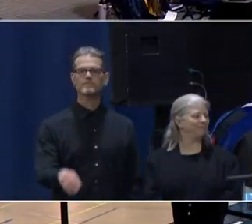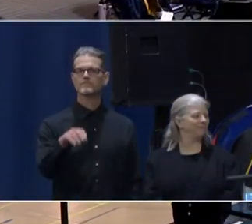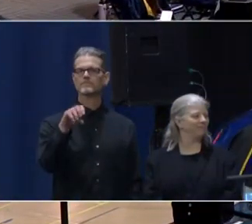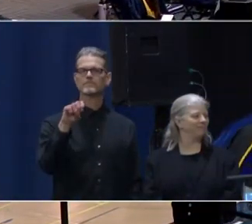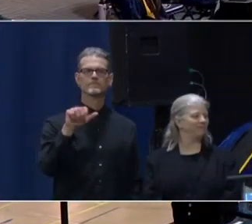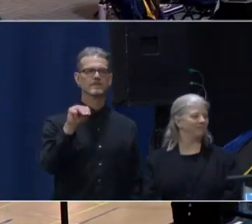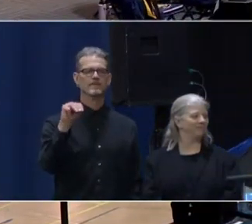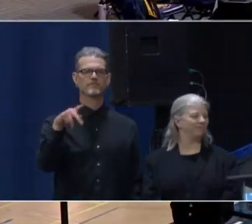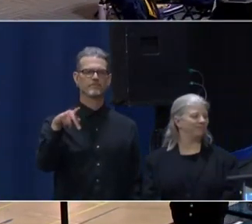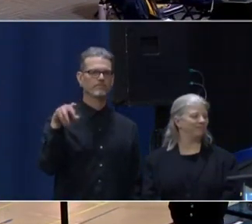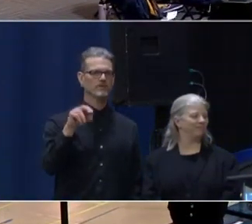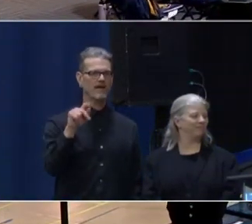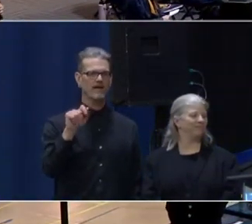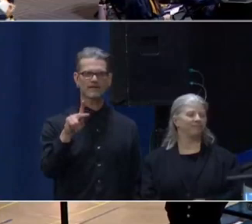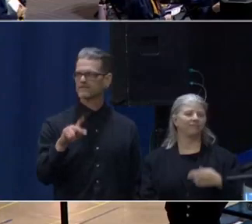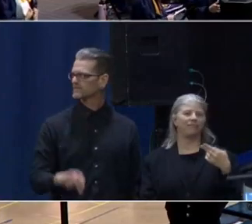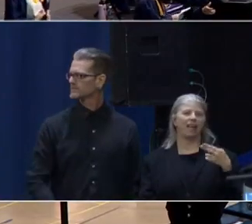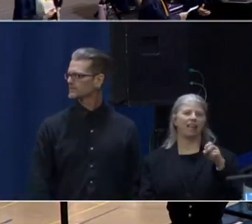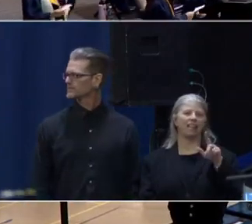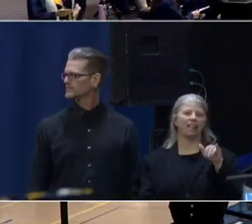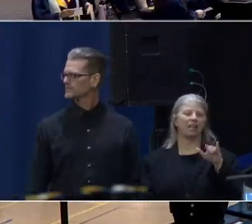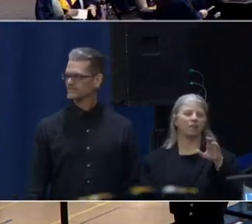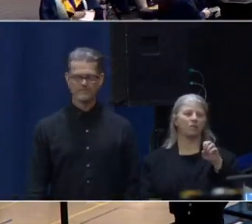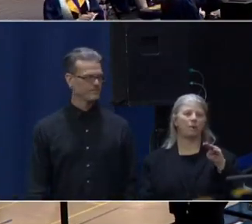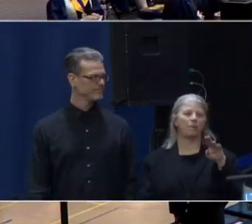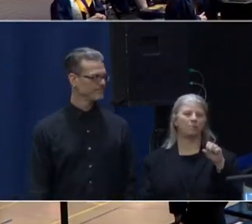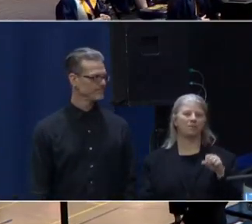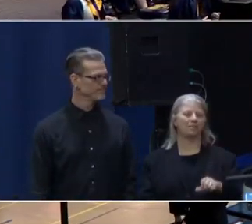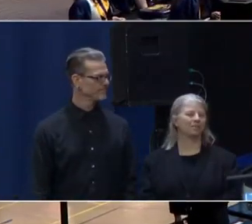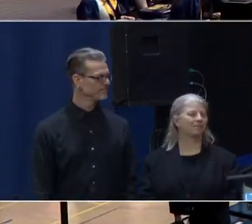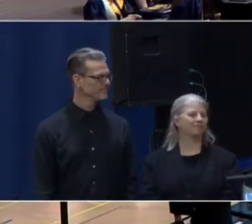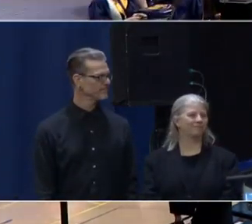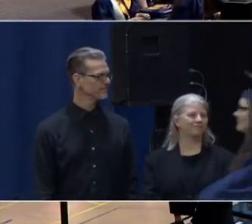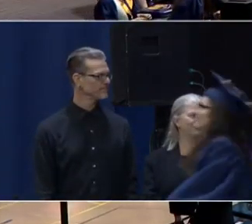Sam Patak. Haley Combs.